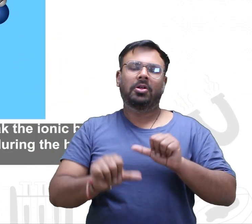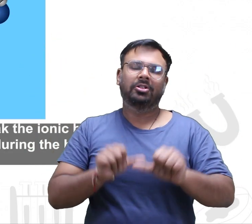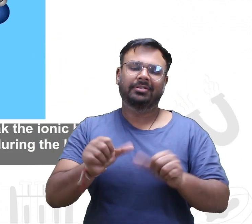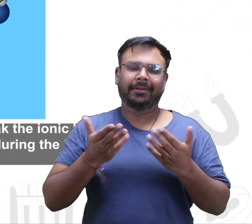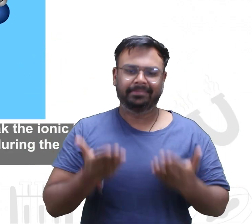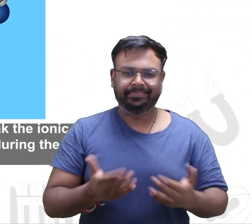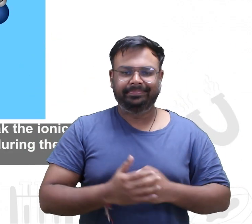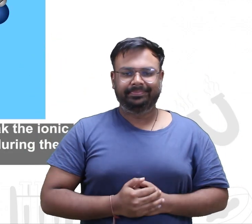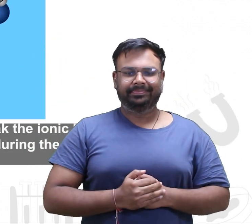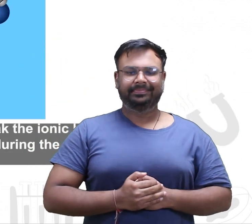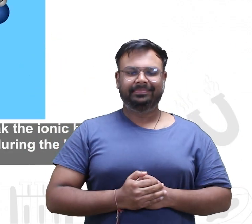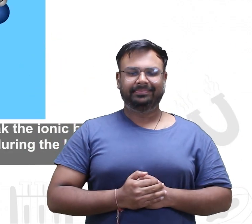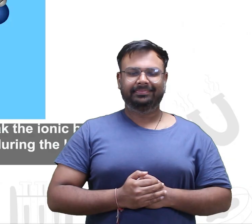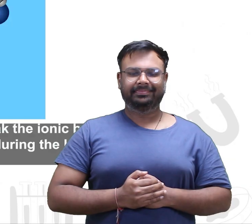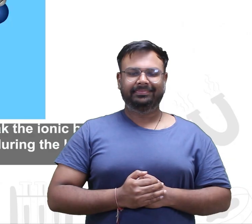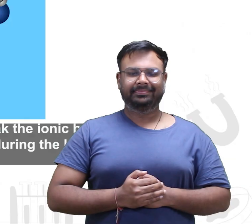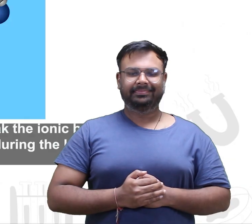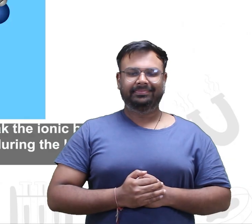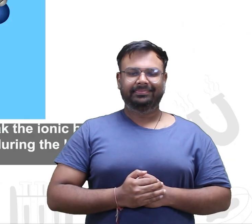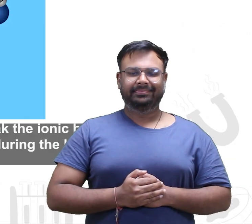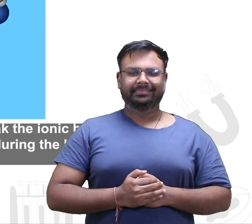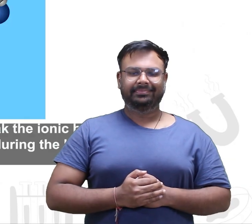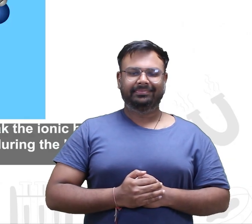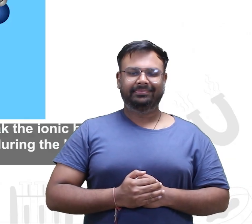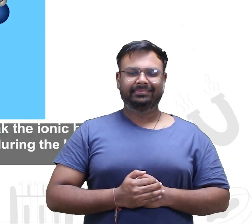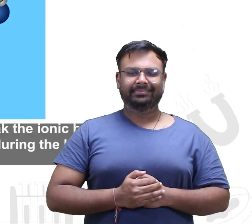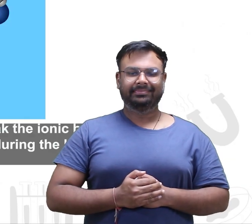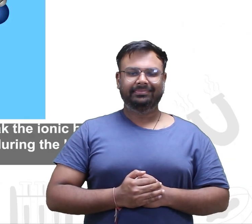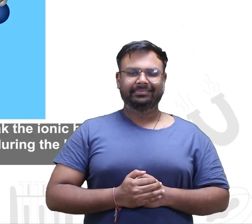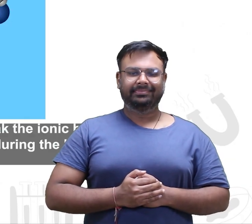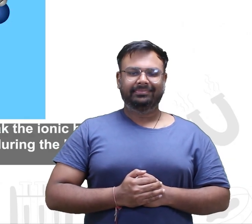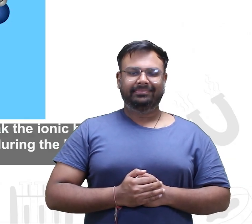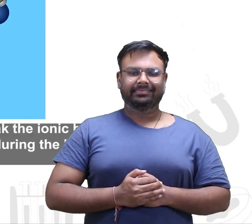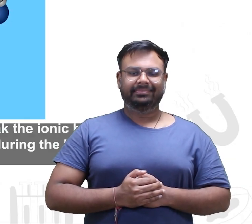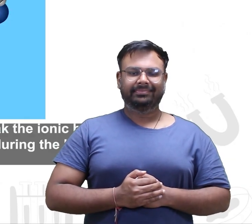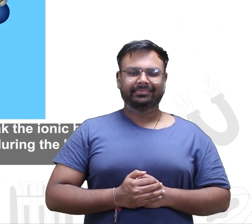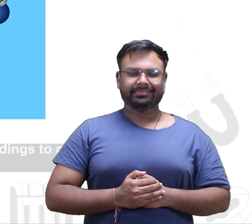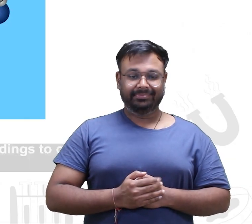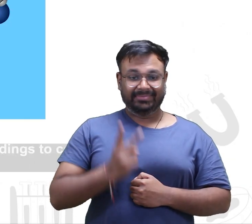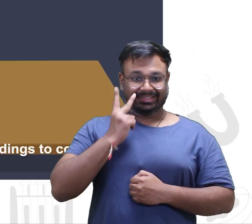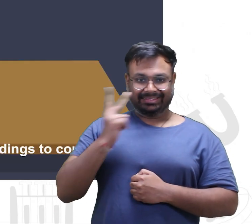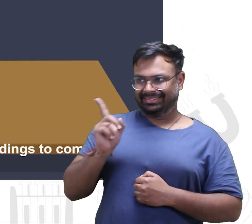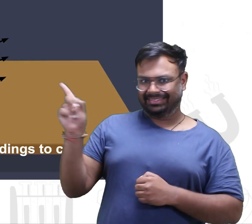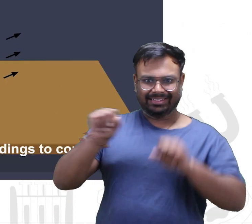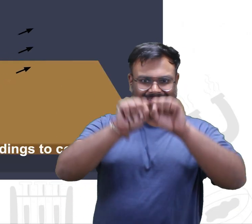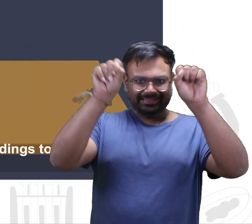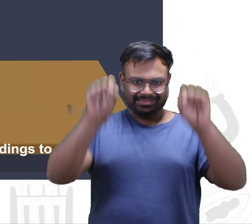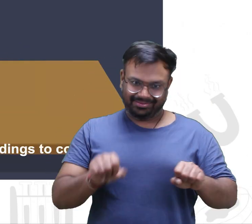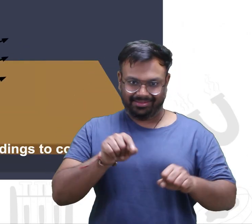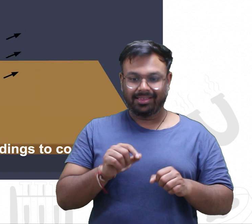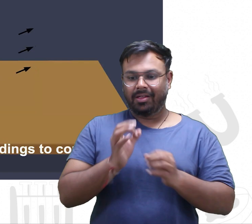bond in ammonium chloride is greater than the energy released during the hydration of ions. Therefore,